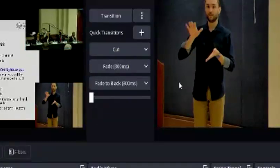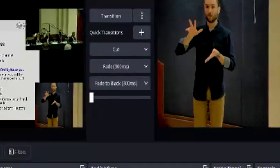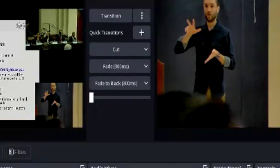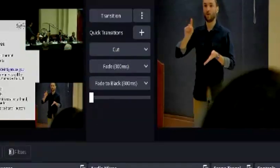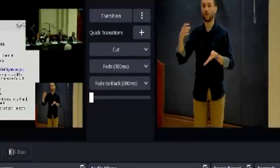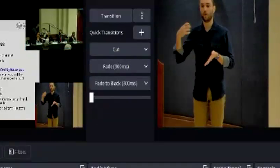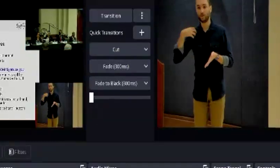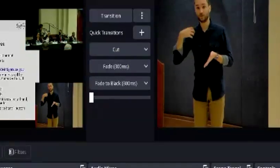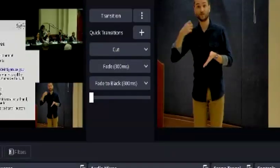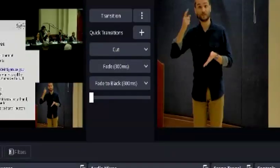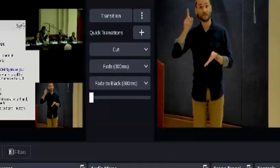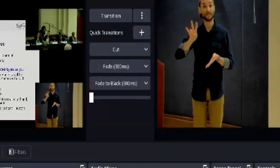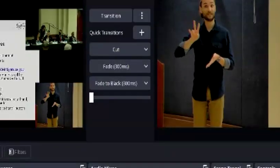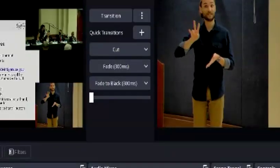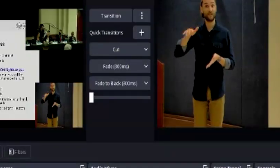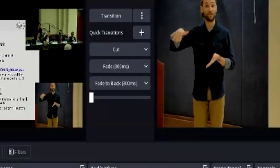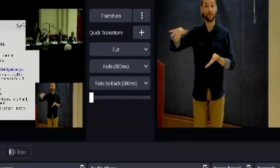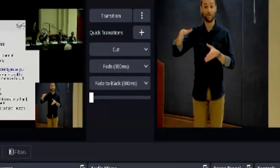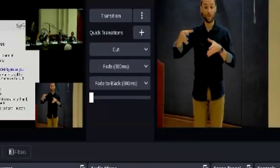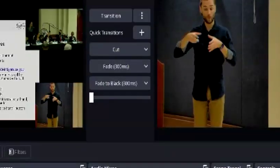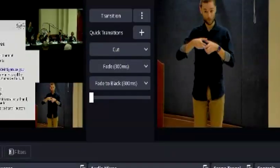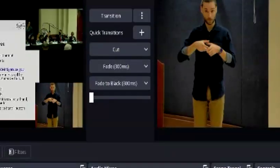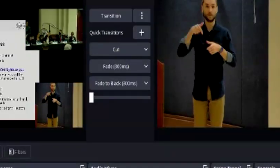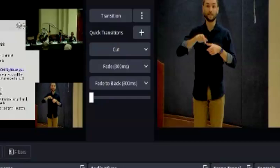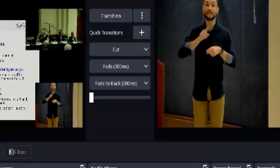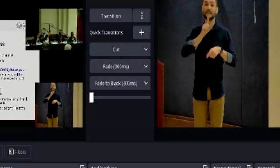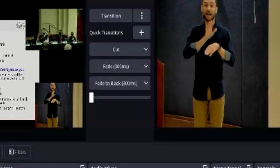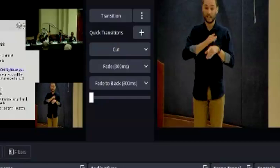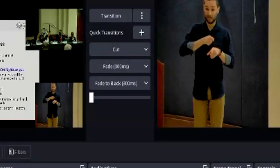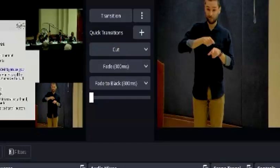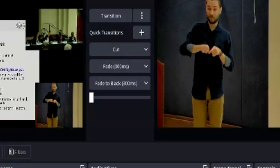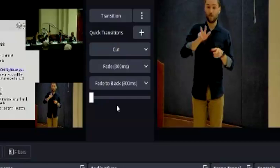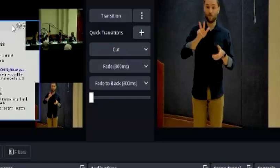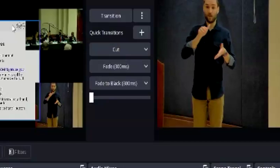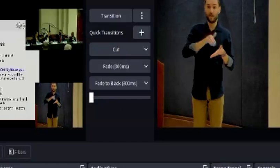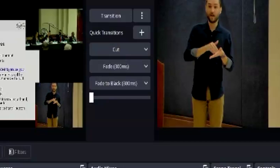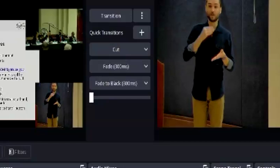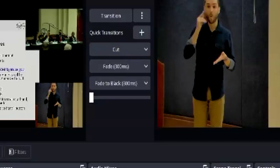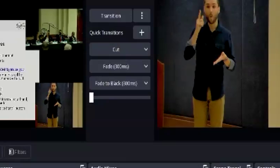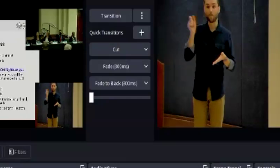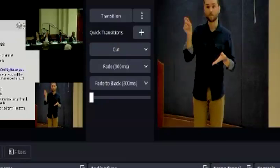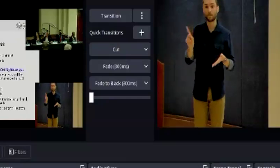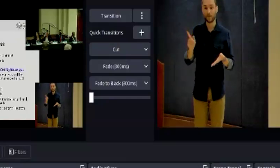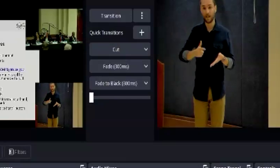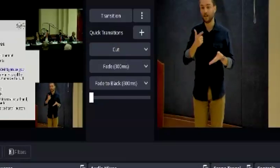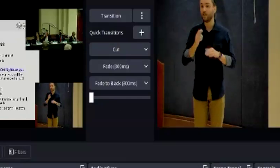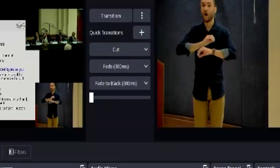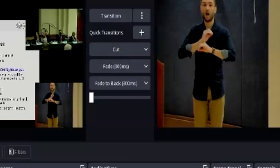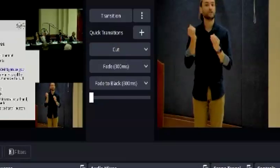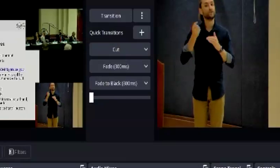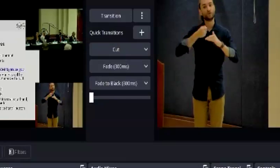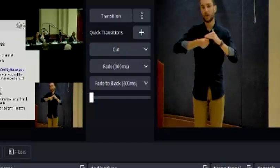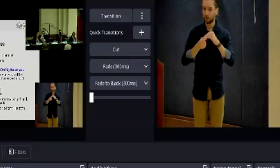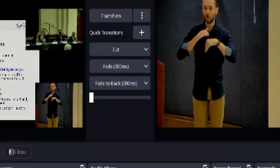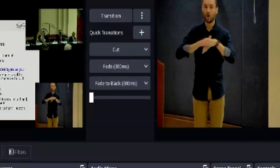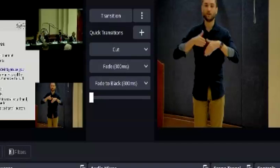However, 73 of those are dedicated to the 3,000 homeless people that live unsheltered on the streets